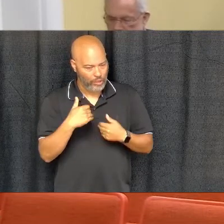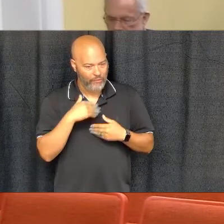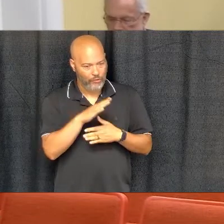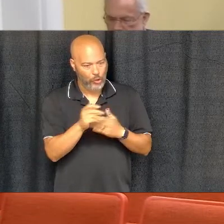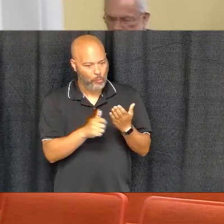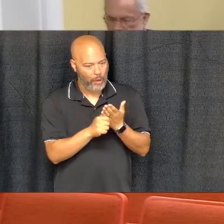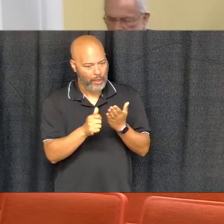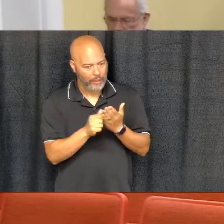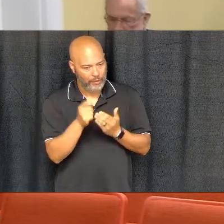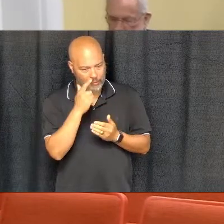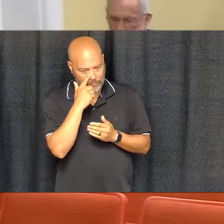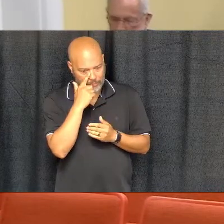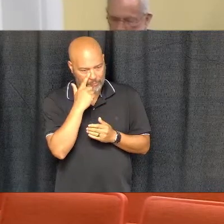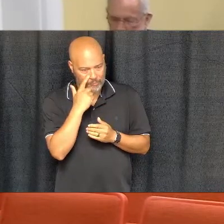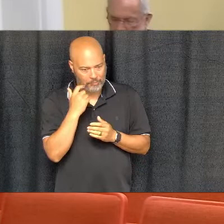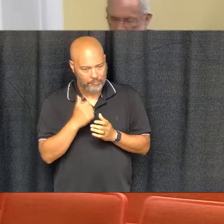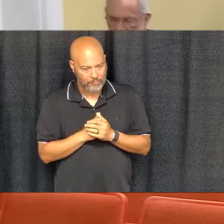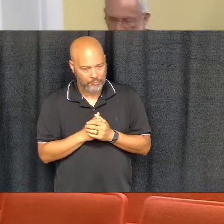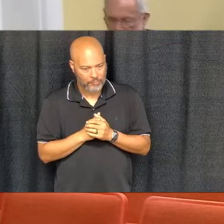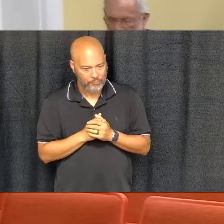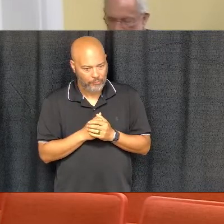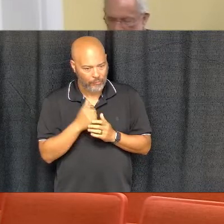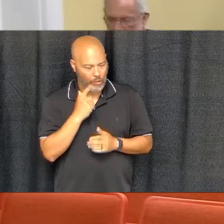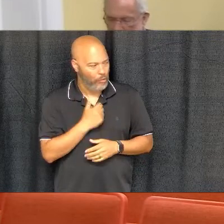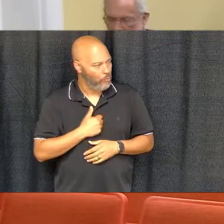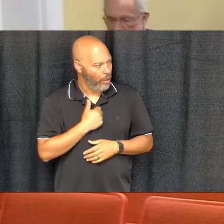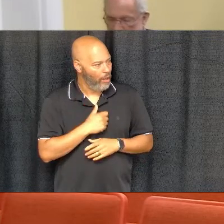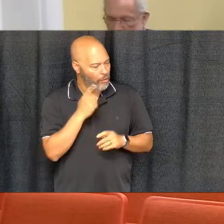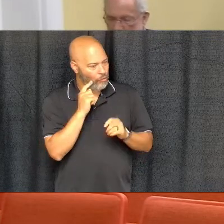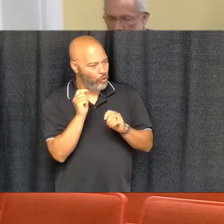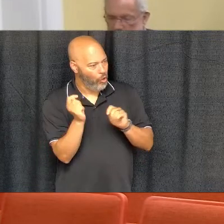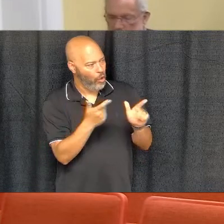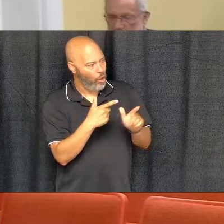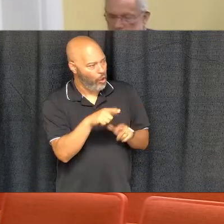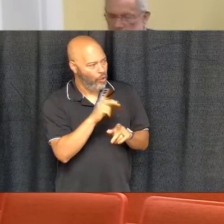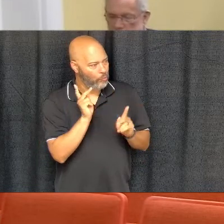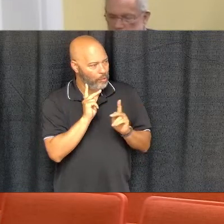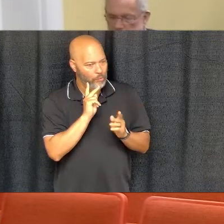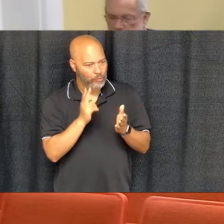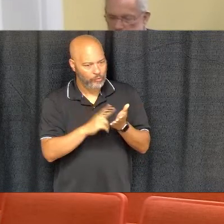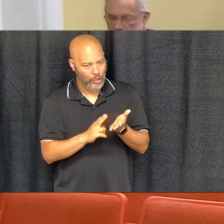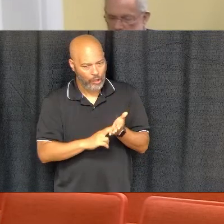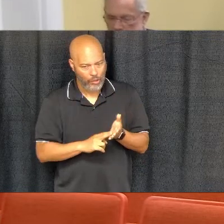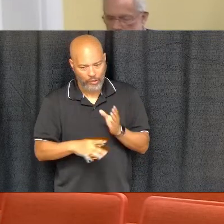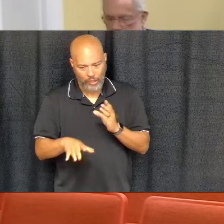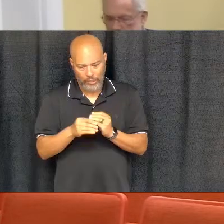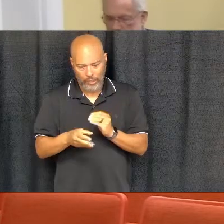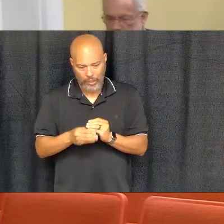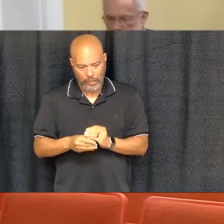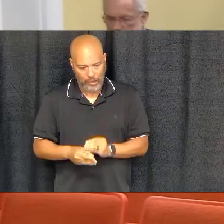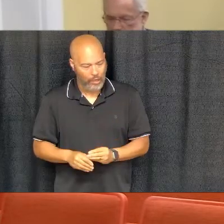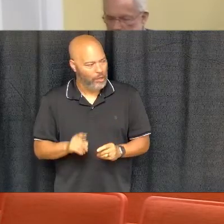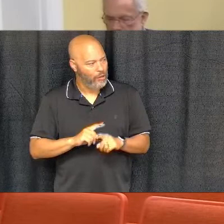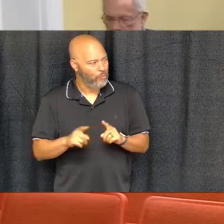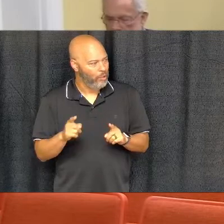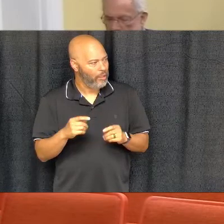packet, and apologize to all the signature blocks that get attached to everything, but there